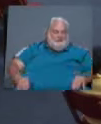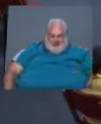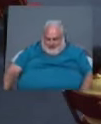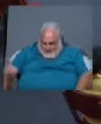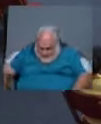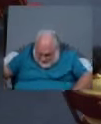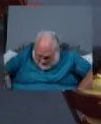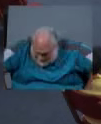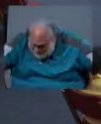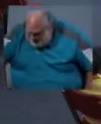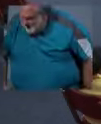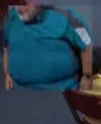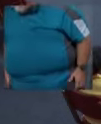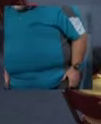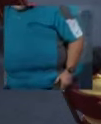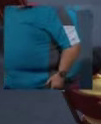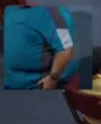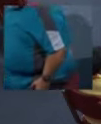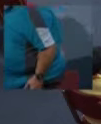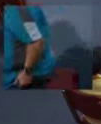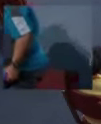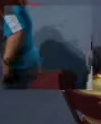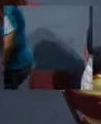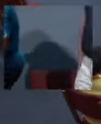time? Right.